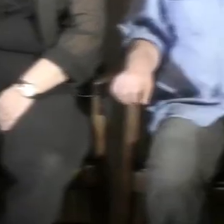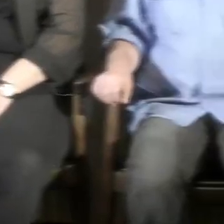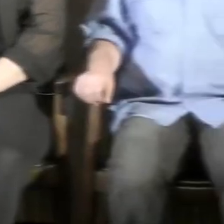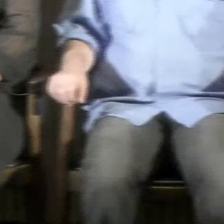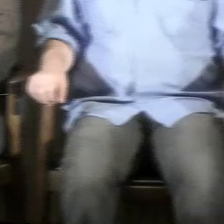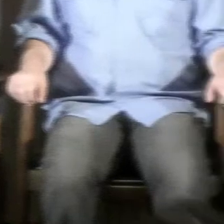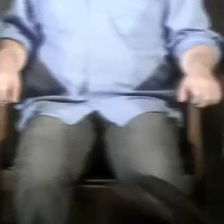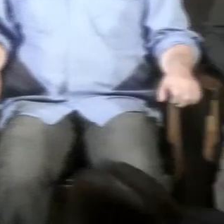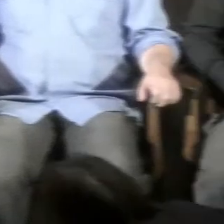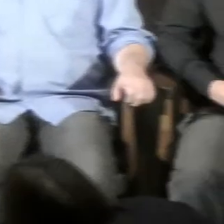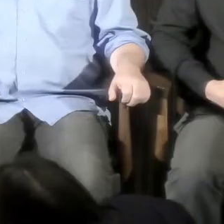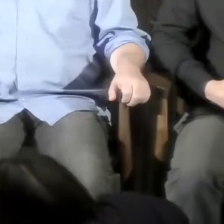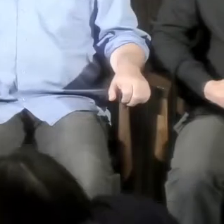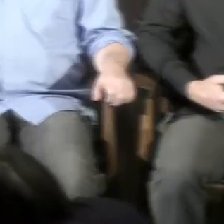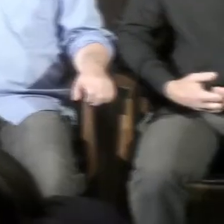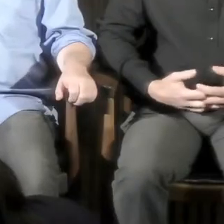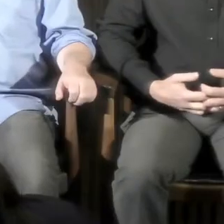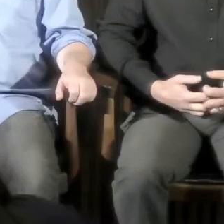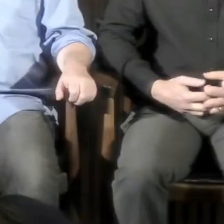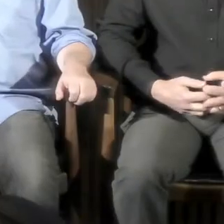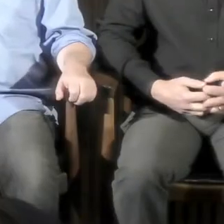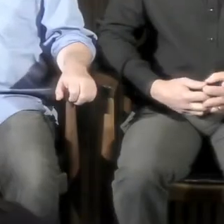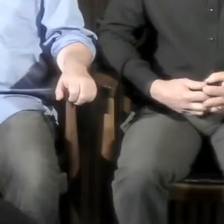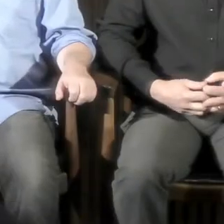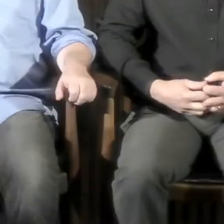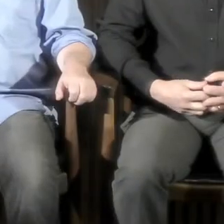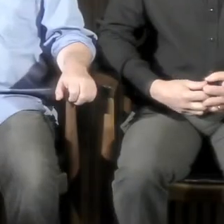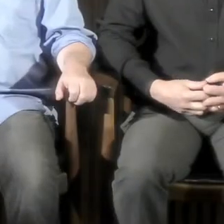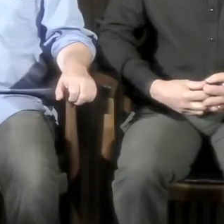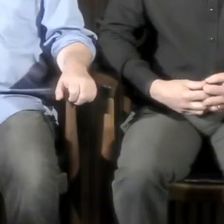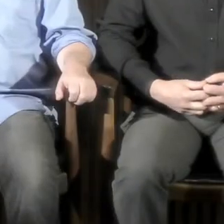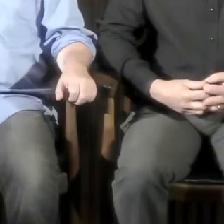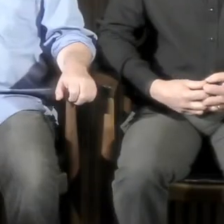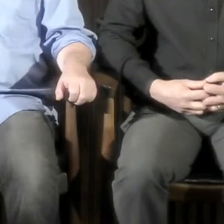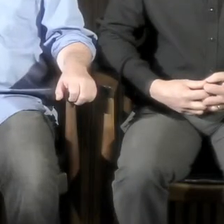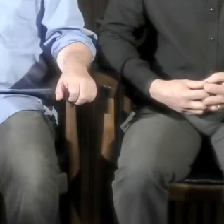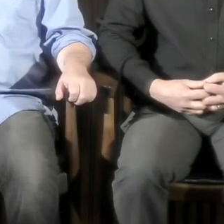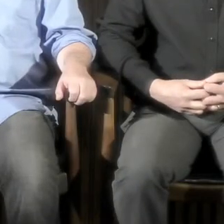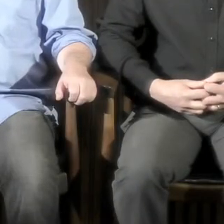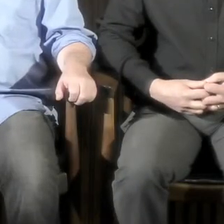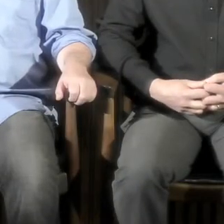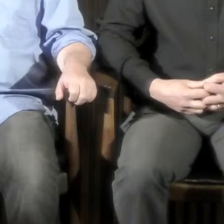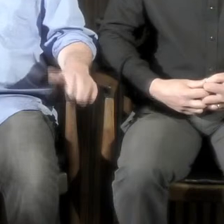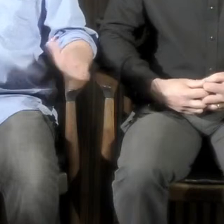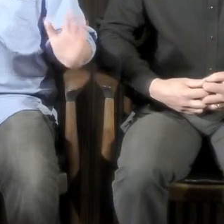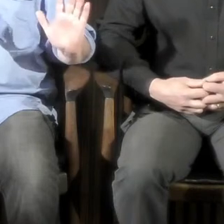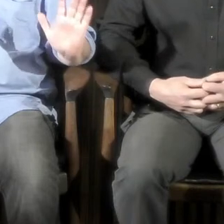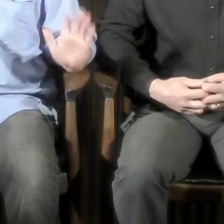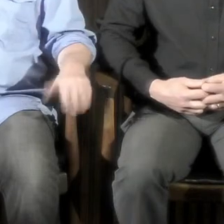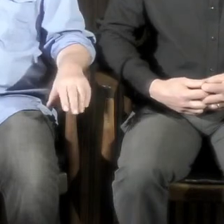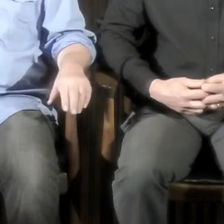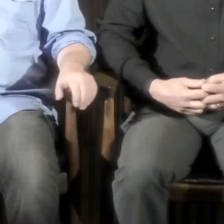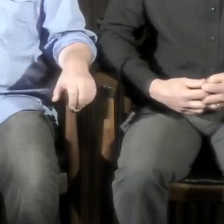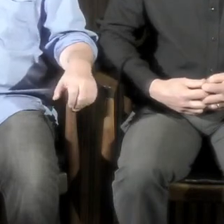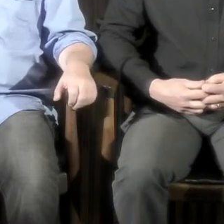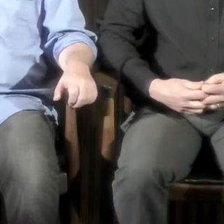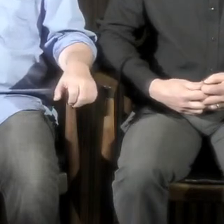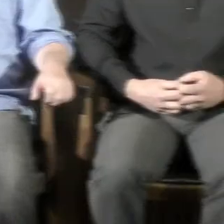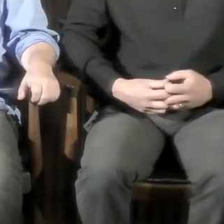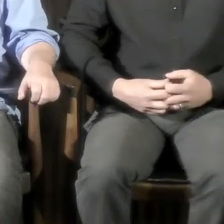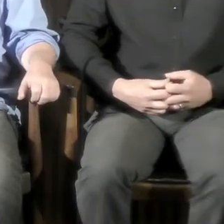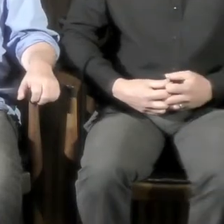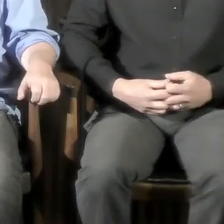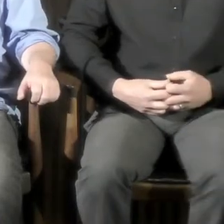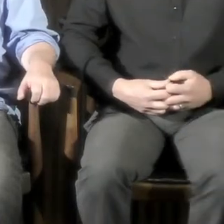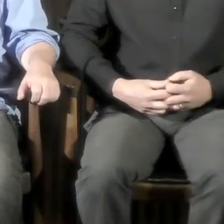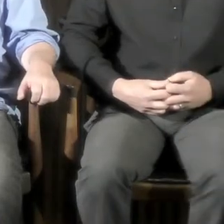Ali Clinch, and Robin, who are from Rebus Theatre, Robin Davidson, I apologise, Robin, I'd forgotten your surname, who are